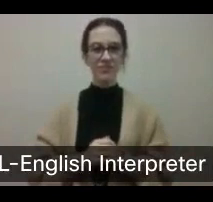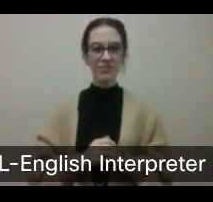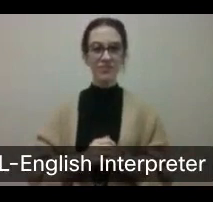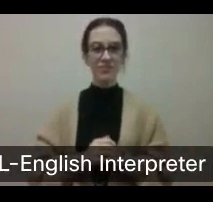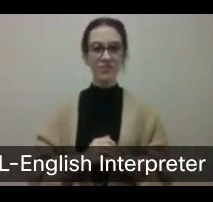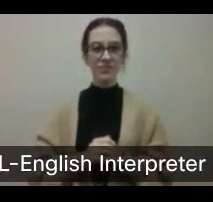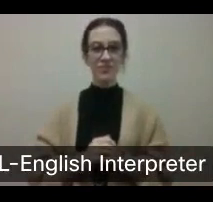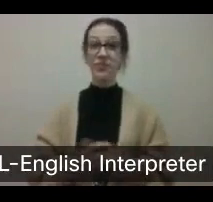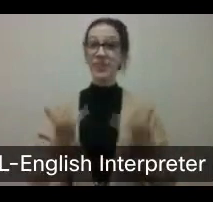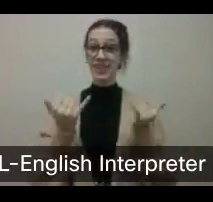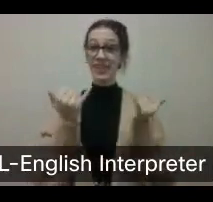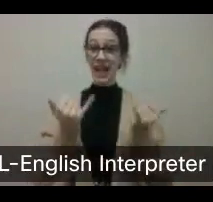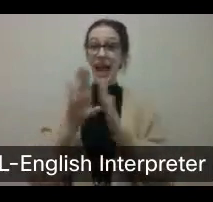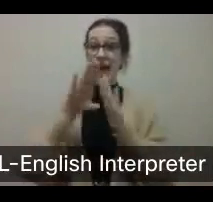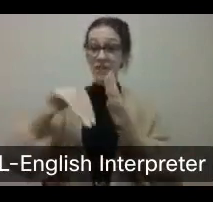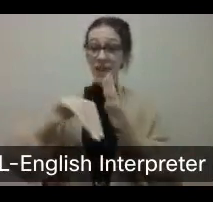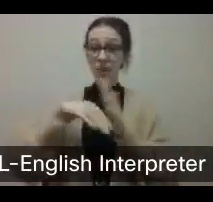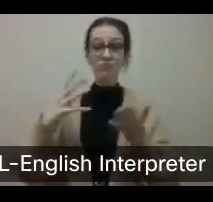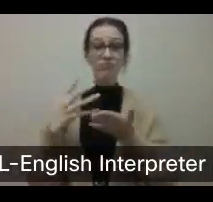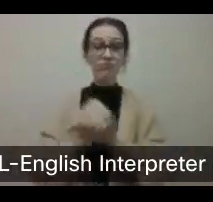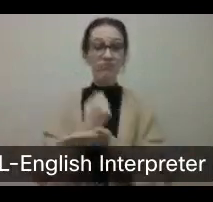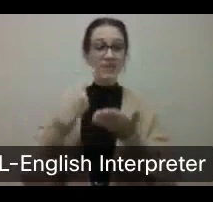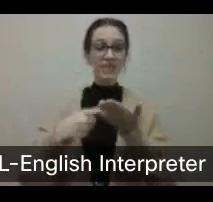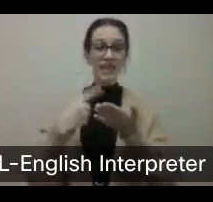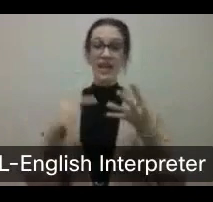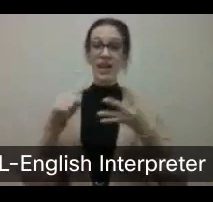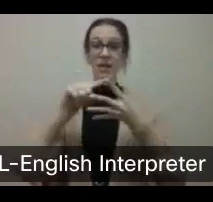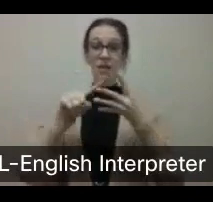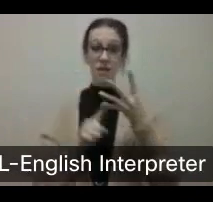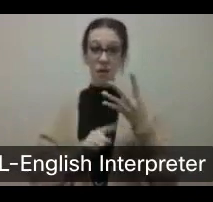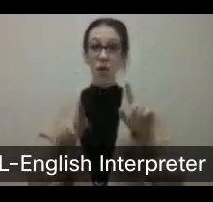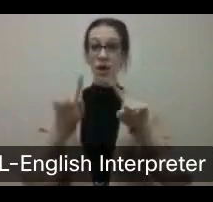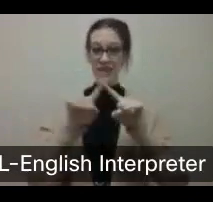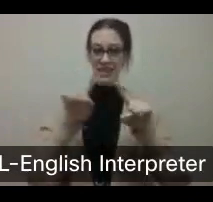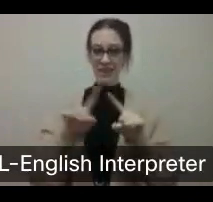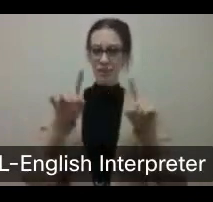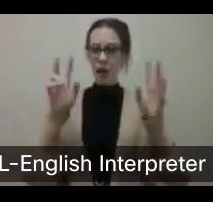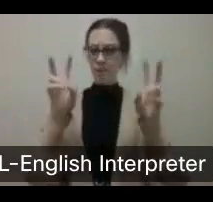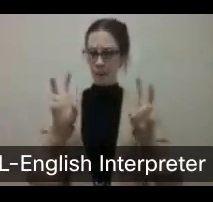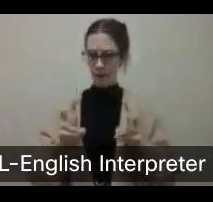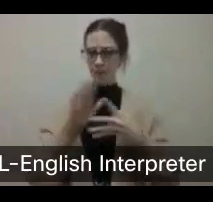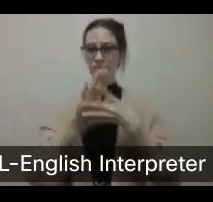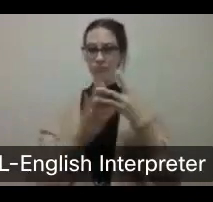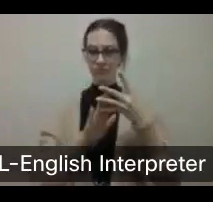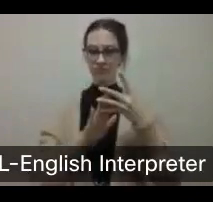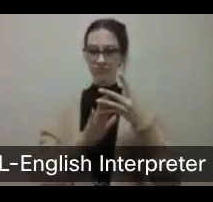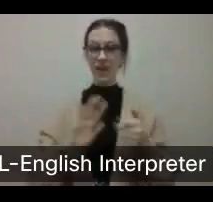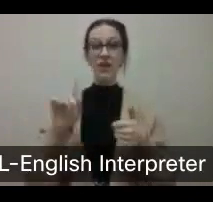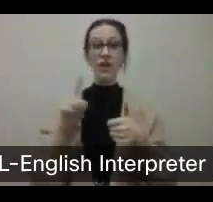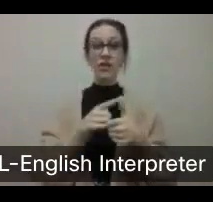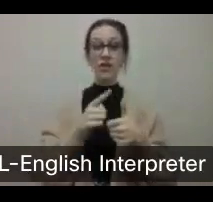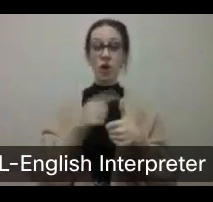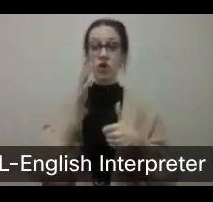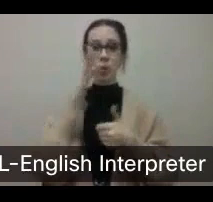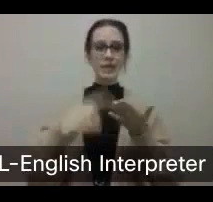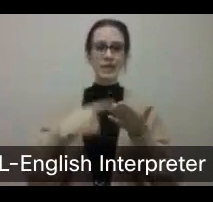So for the next half hour or so, we're going to focus on four different areas here. First, we're going to briefly introduce what